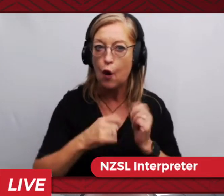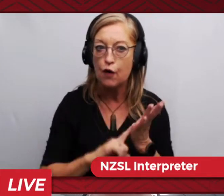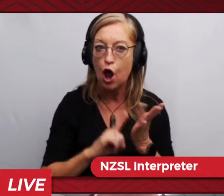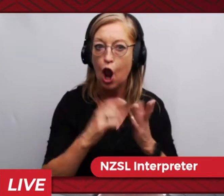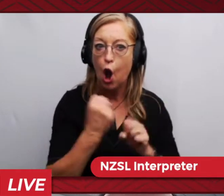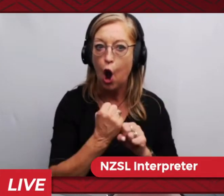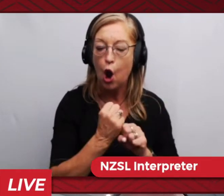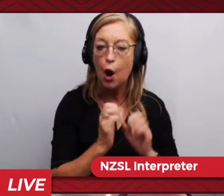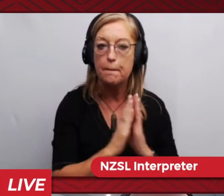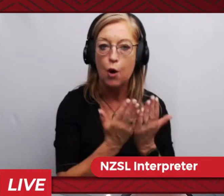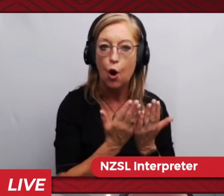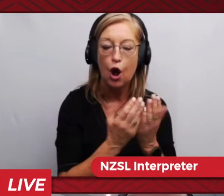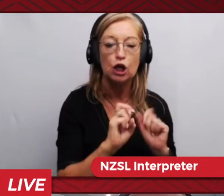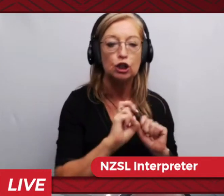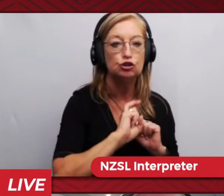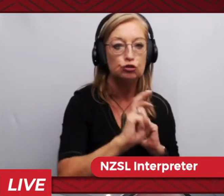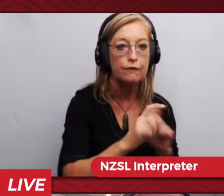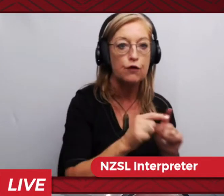to and from work?